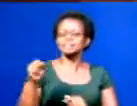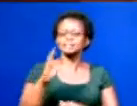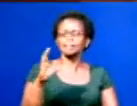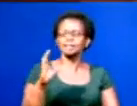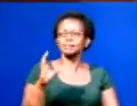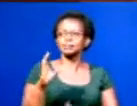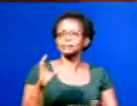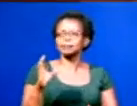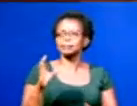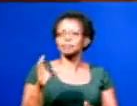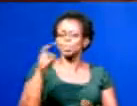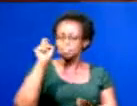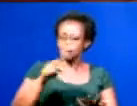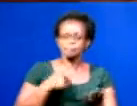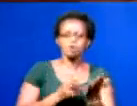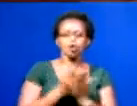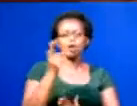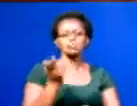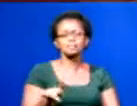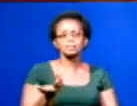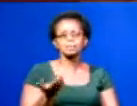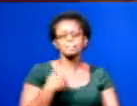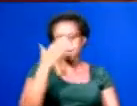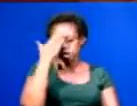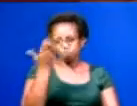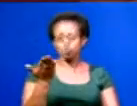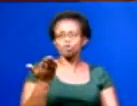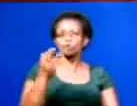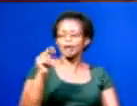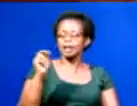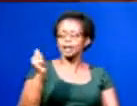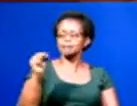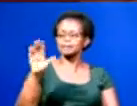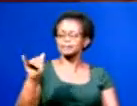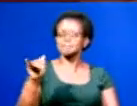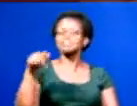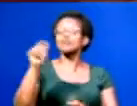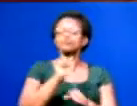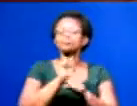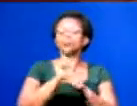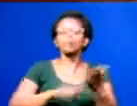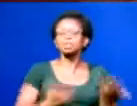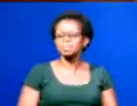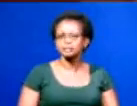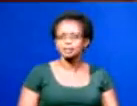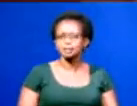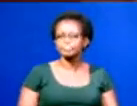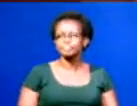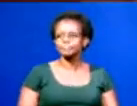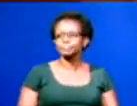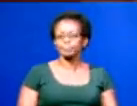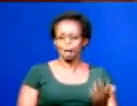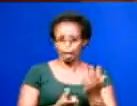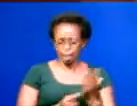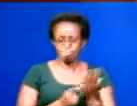we need to be honest, and I don't know why the CEO Nancy Macharia is doing in office, because after their names, Mr. Speaker, were submitted to the